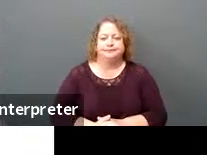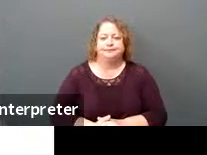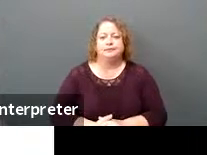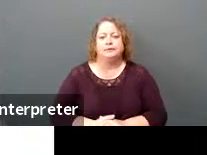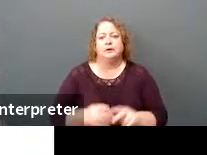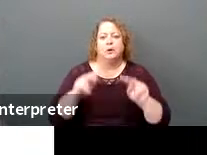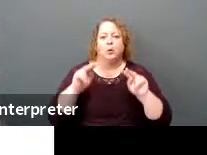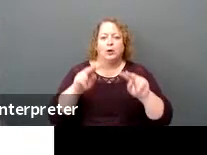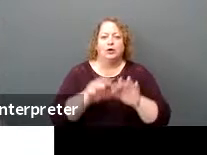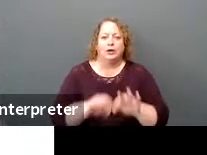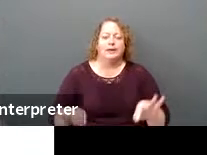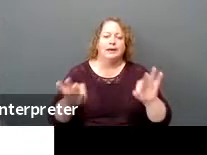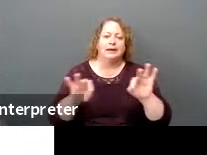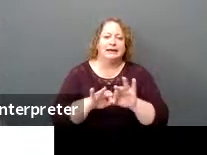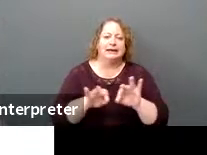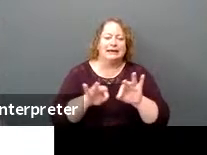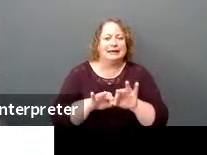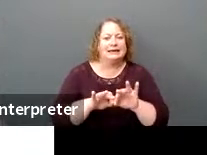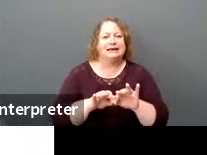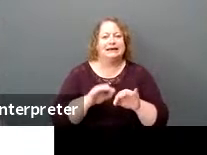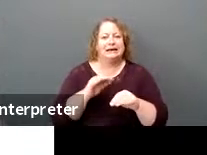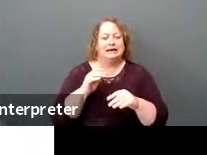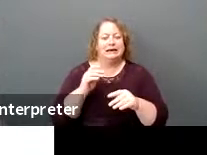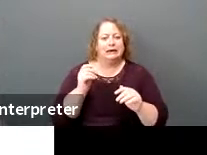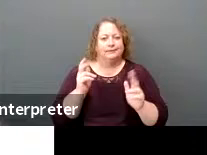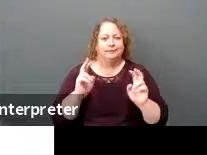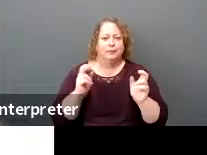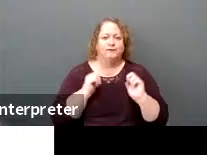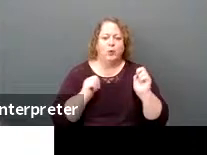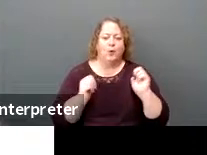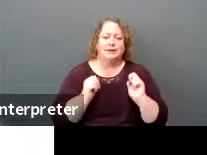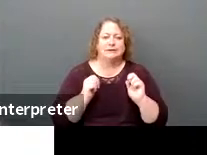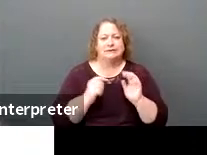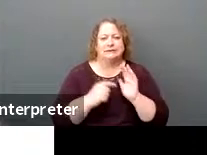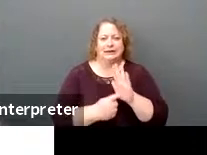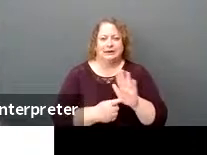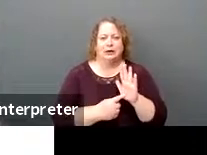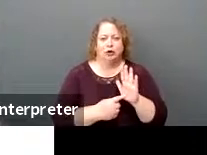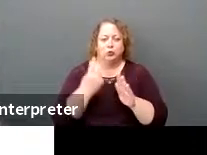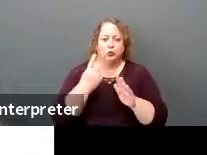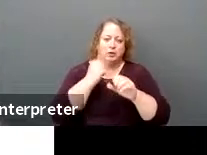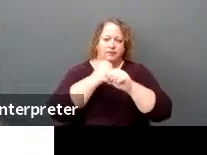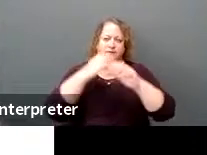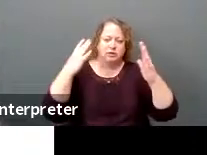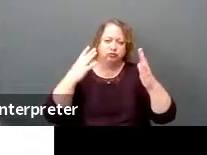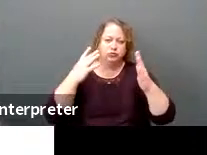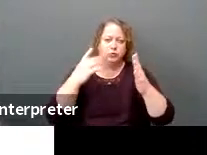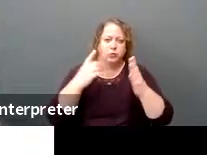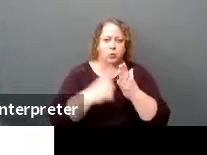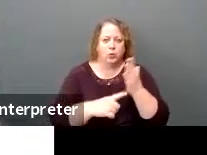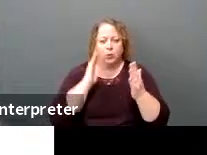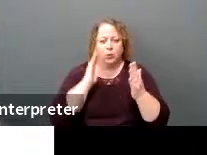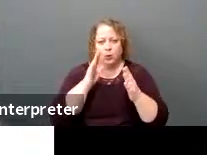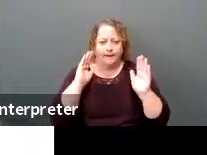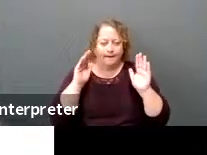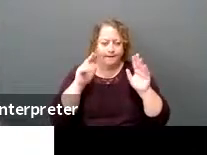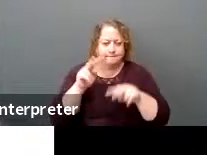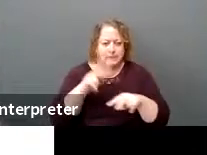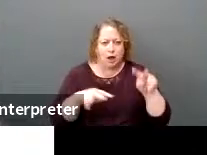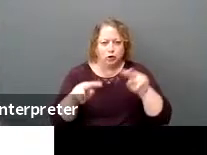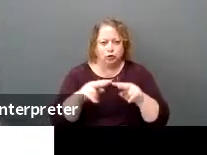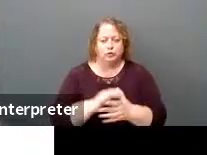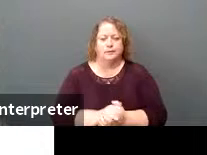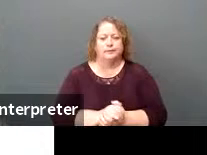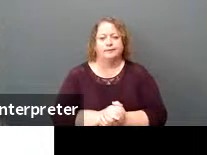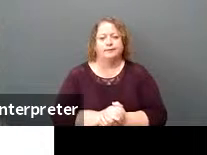As we look at the key performance indicators for the audit, what are the visions, the strategies, and what are we going to monitor? and where do we want to